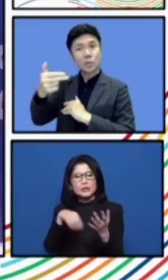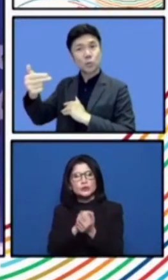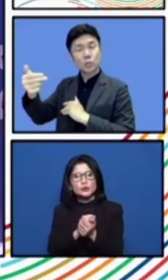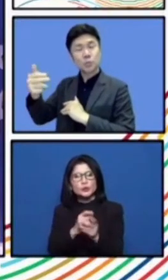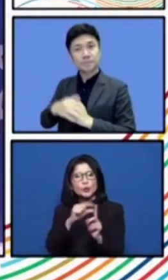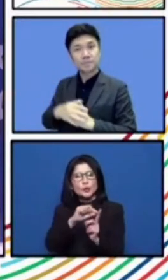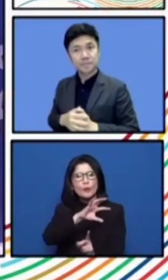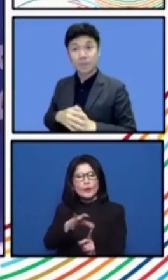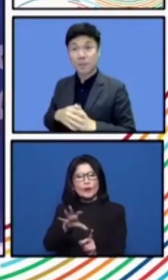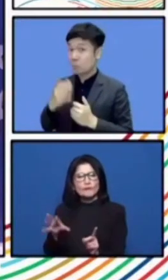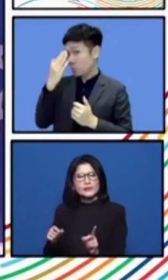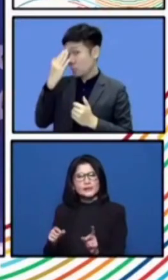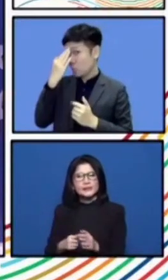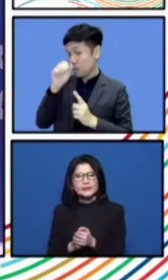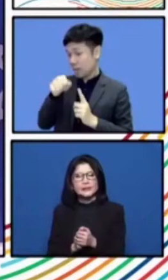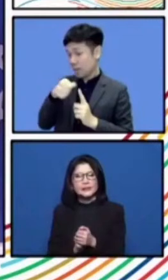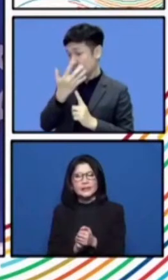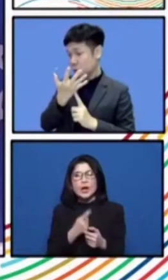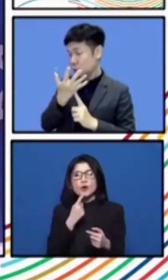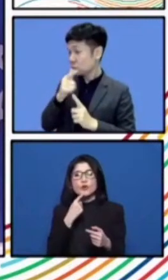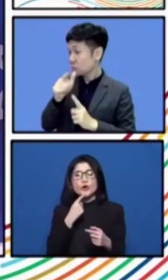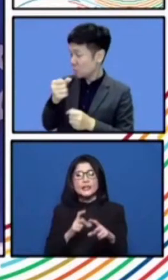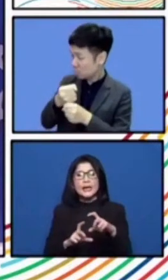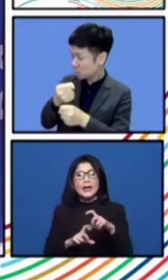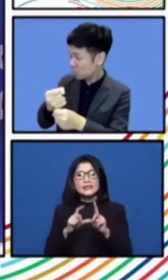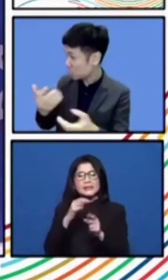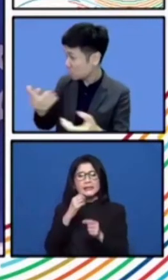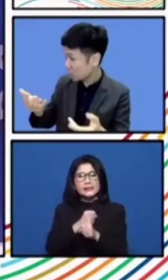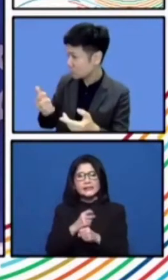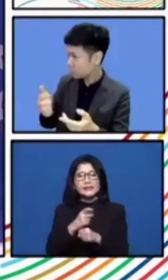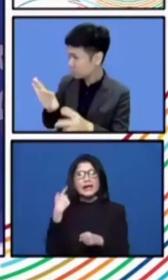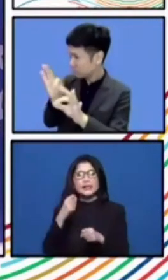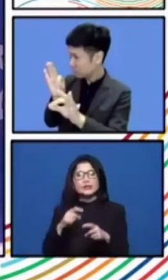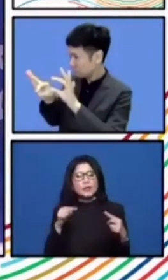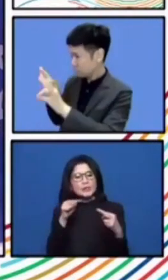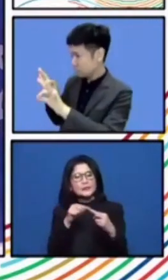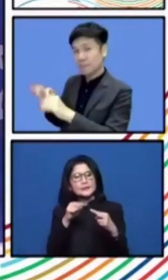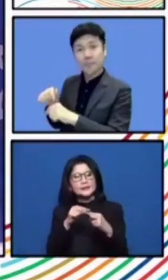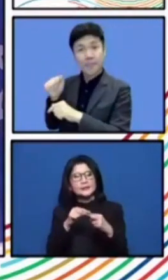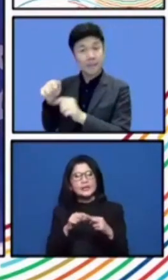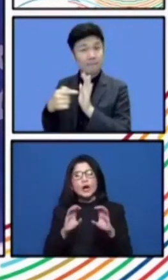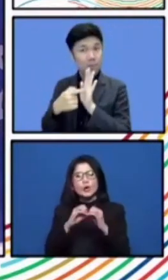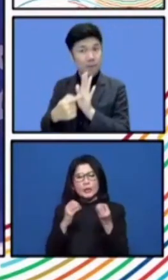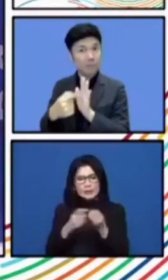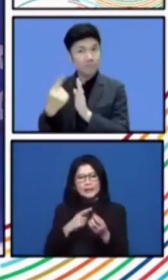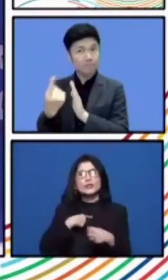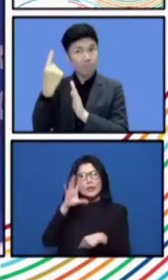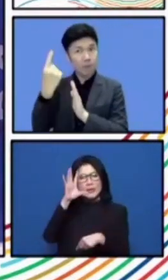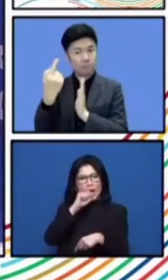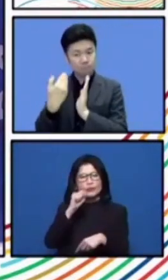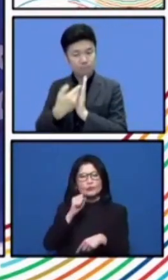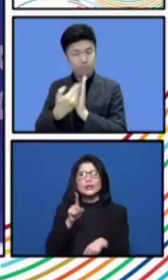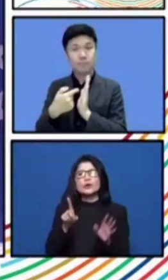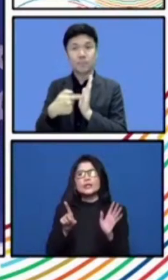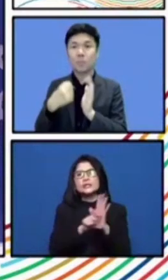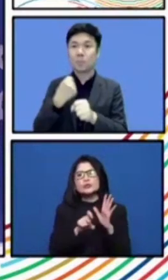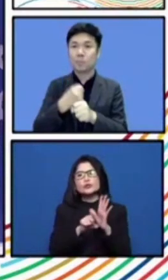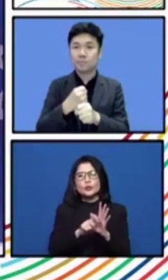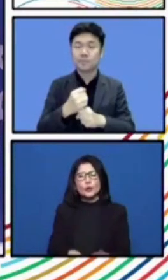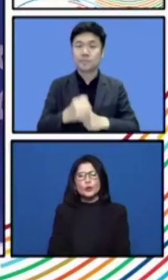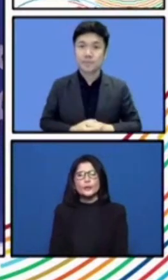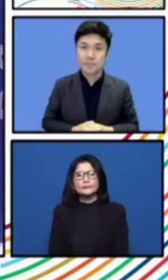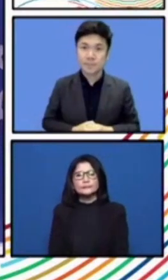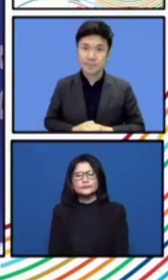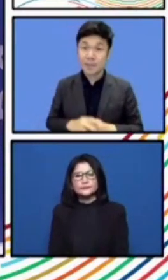work etc so this is like one one concrete example also we are making our offices